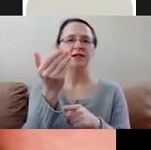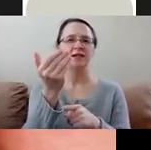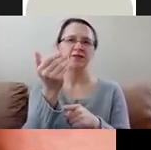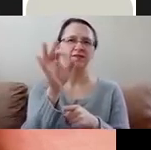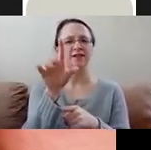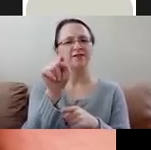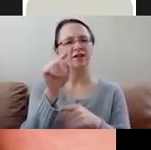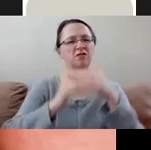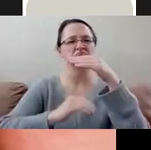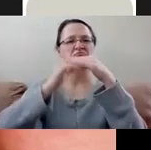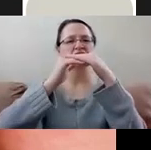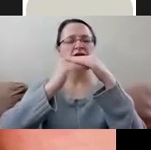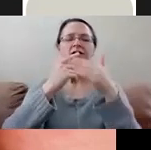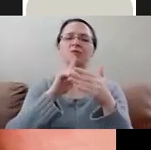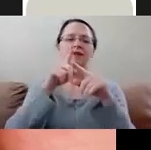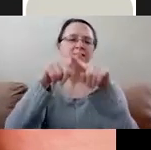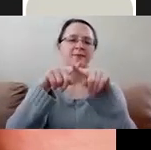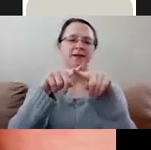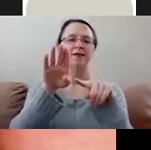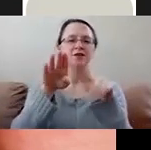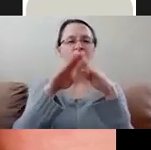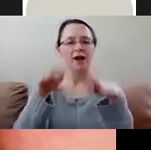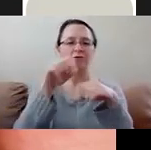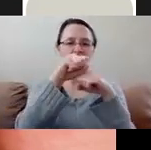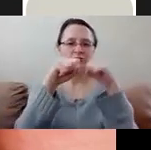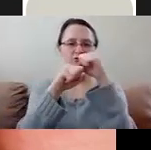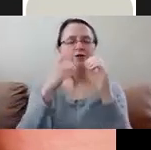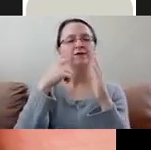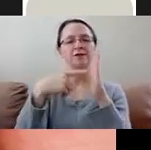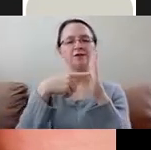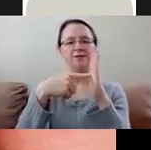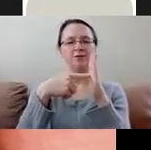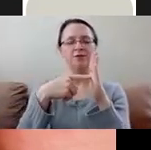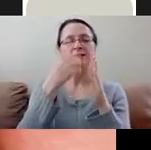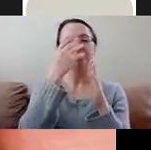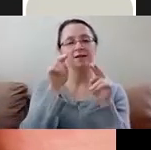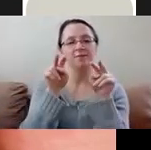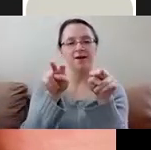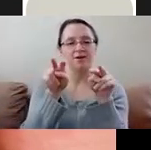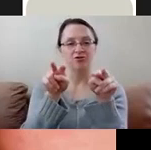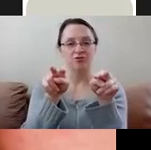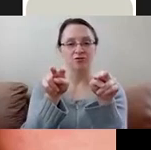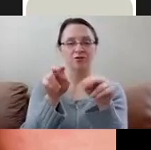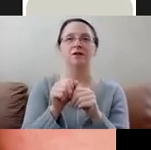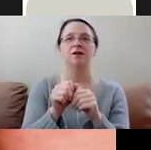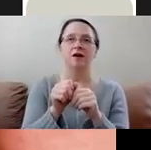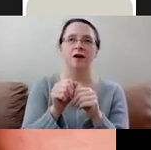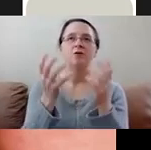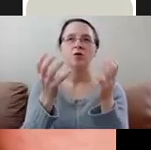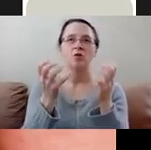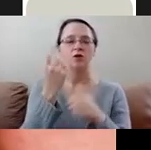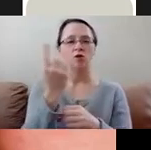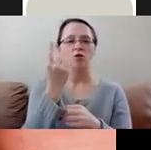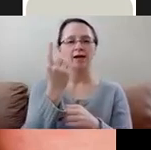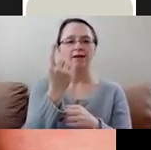feet. Again, it depends on the structure of the home. So for example, when we monitor sleep, we want always to put